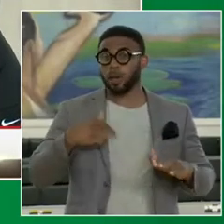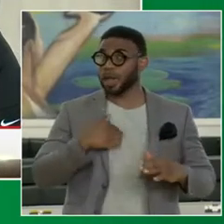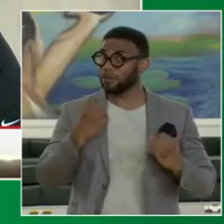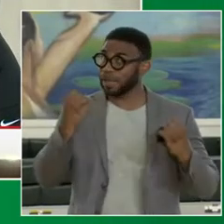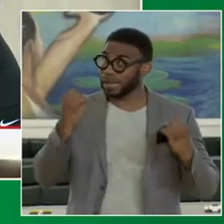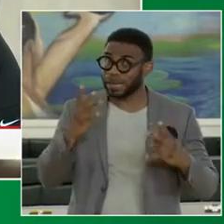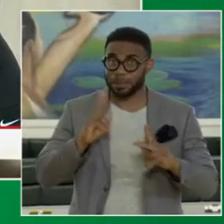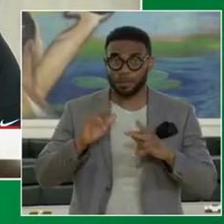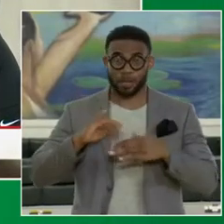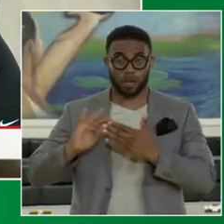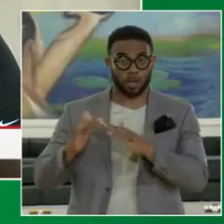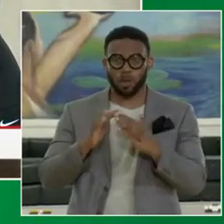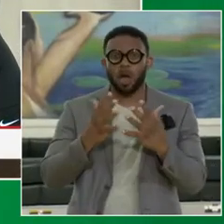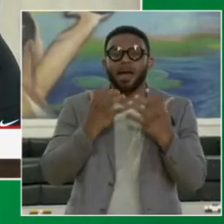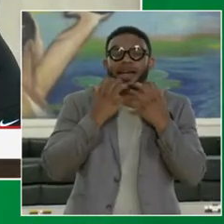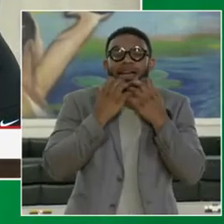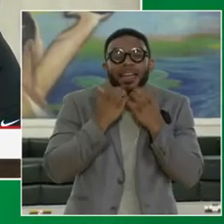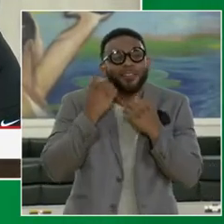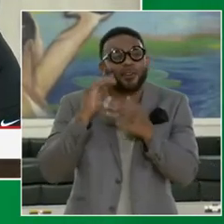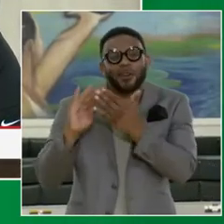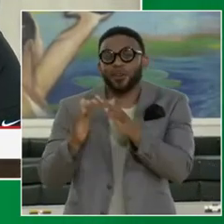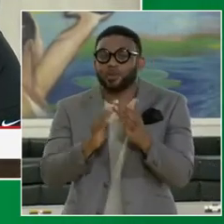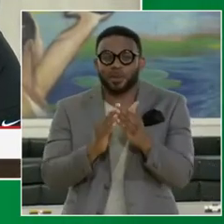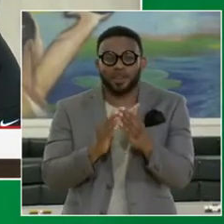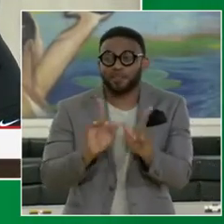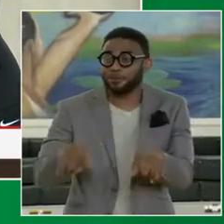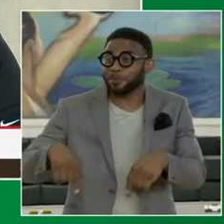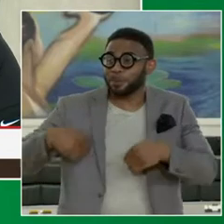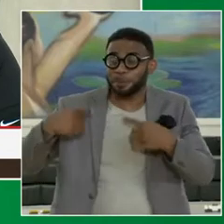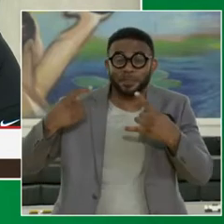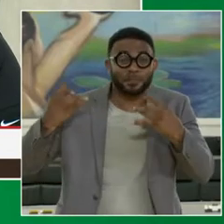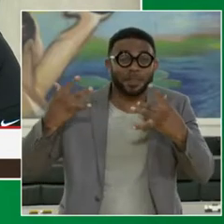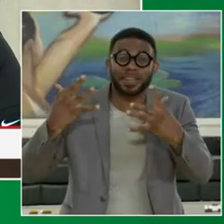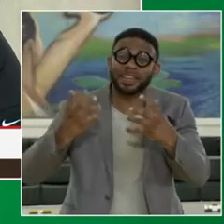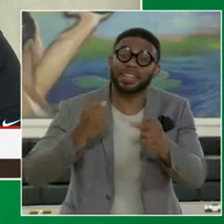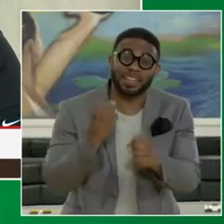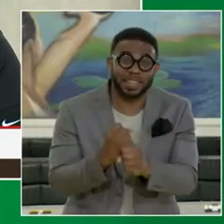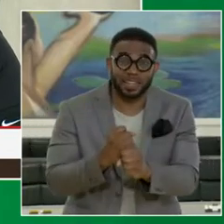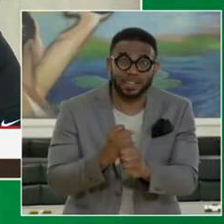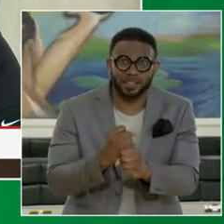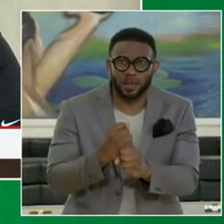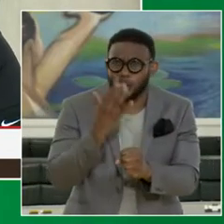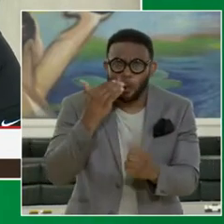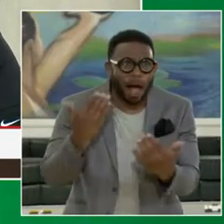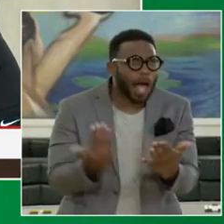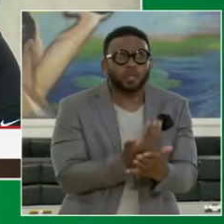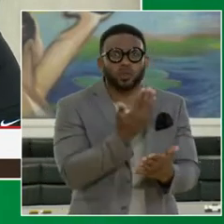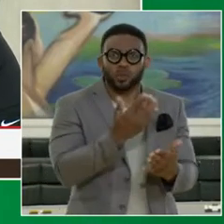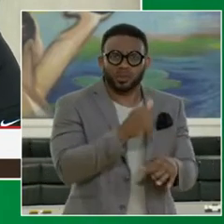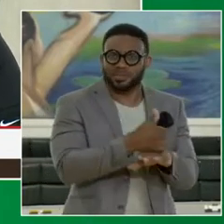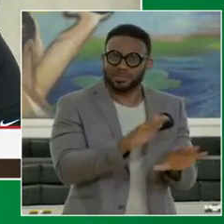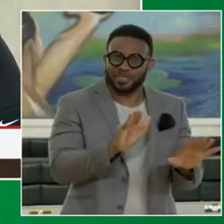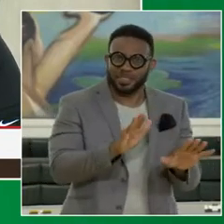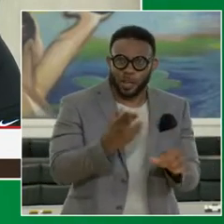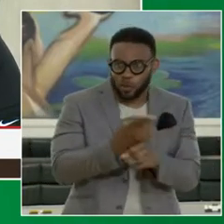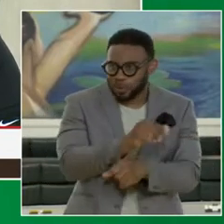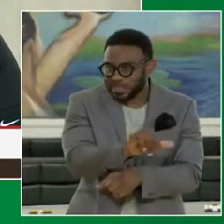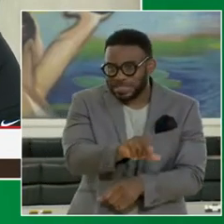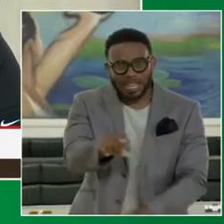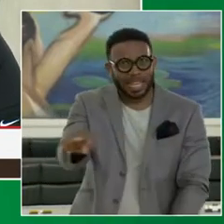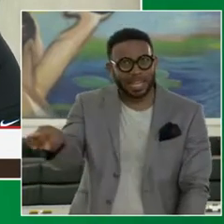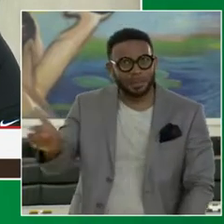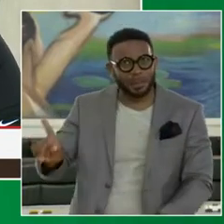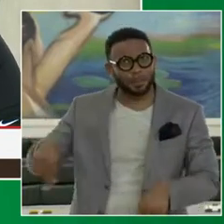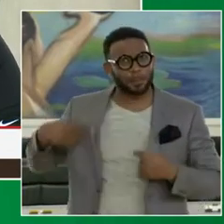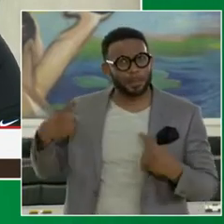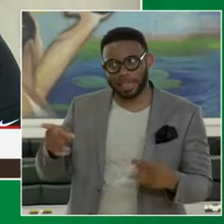lot of folks in our community that care for our community and have been caring for our community. They know the touch points, they know the questions to ask, they